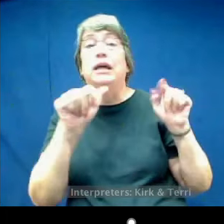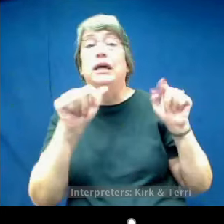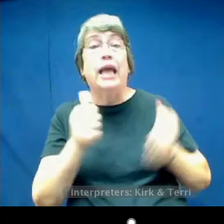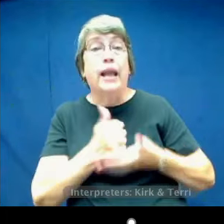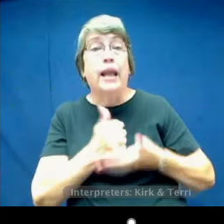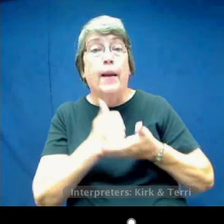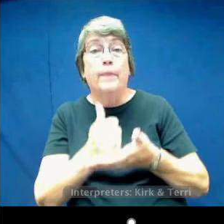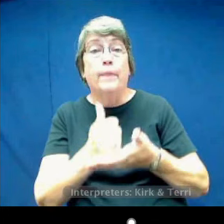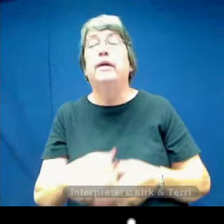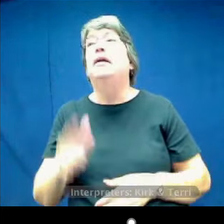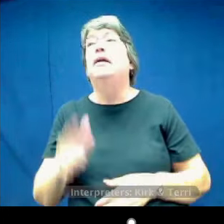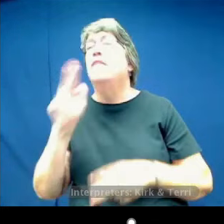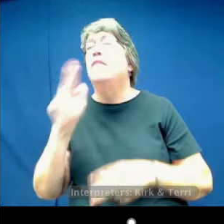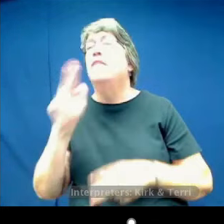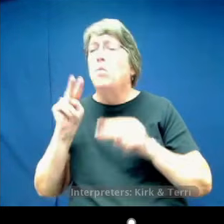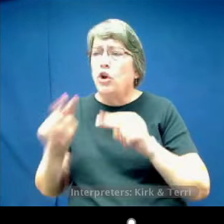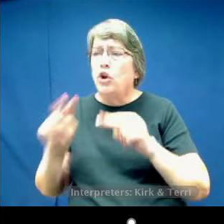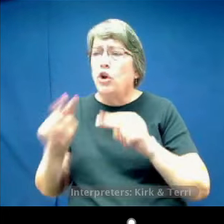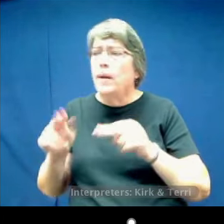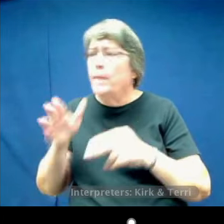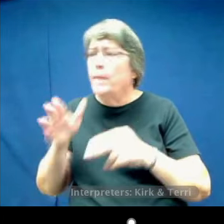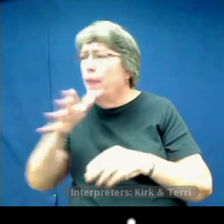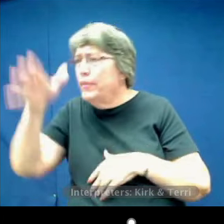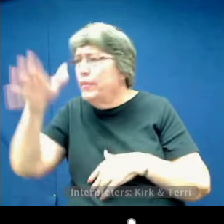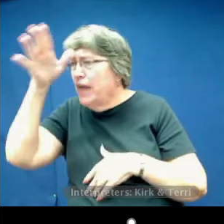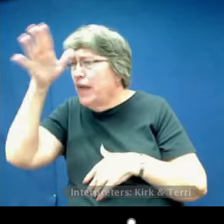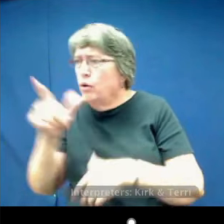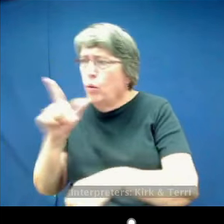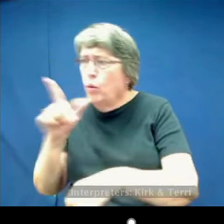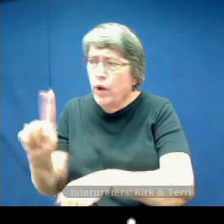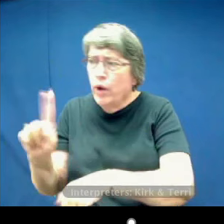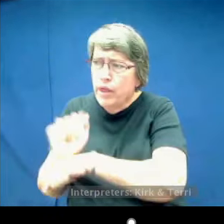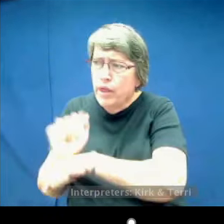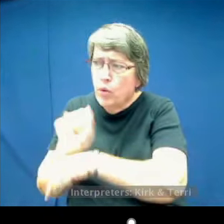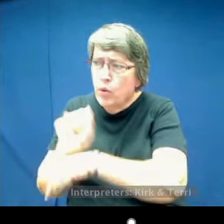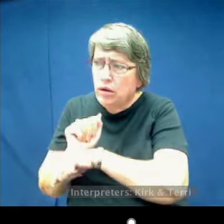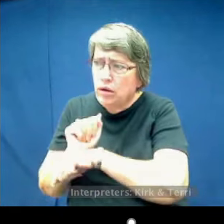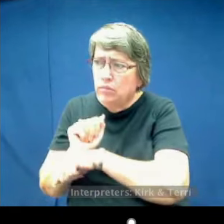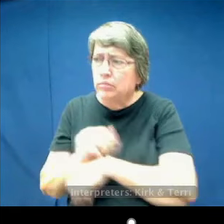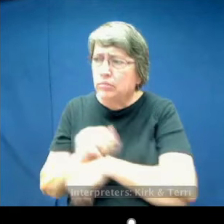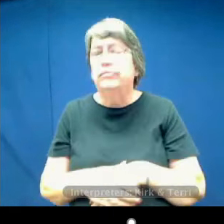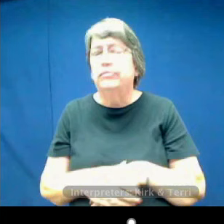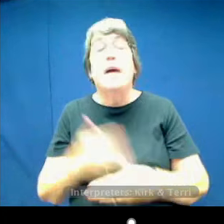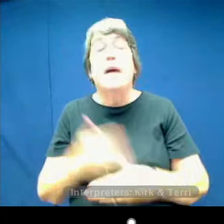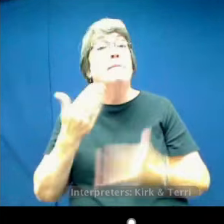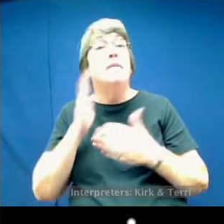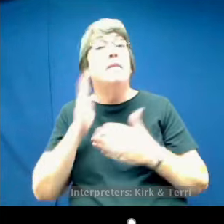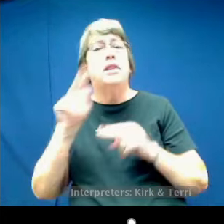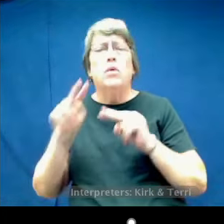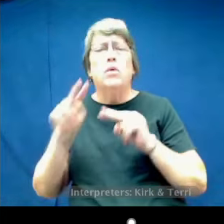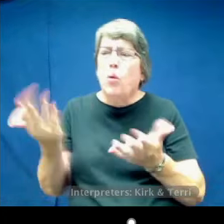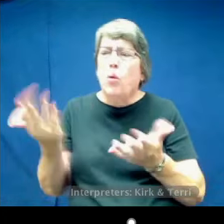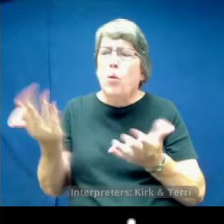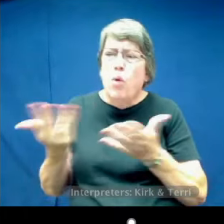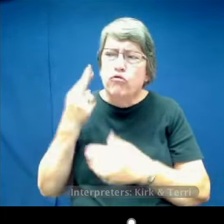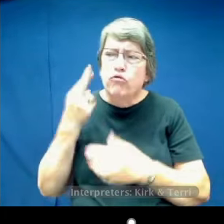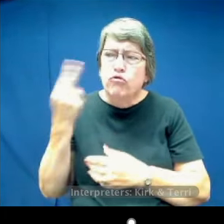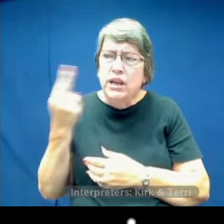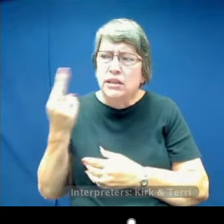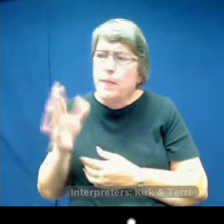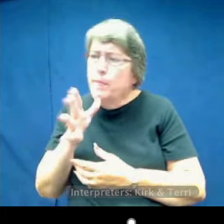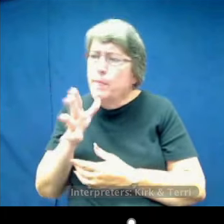status, financial status. Sometimes they look at the motive the parent has in seeking custody.